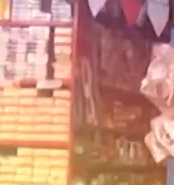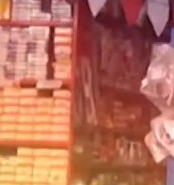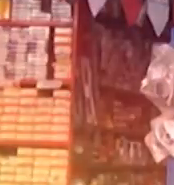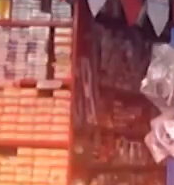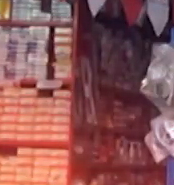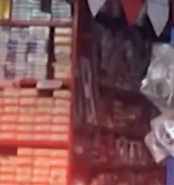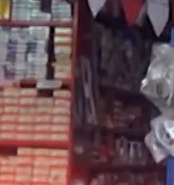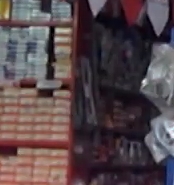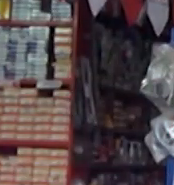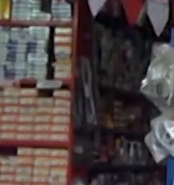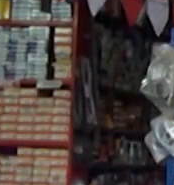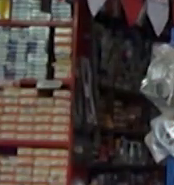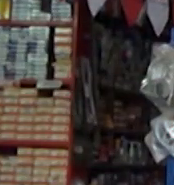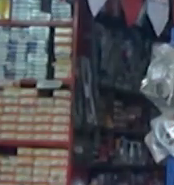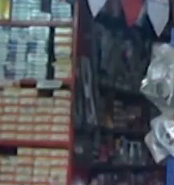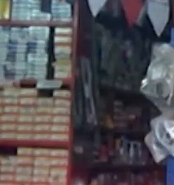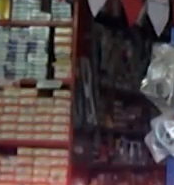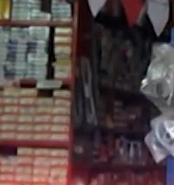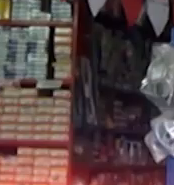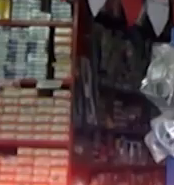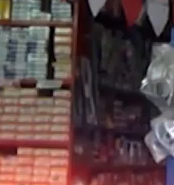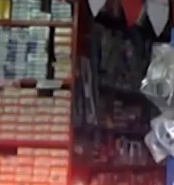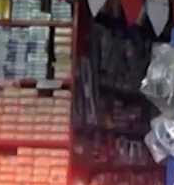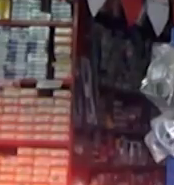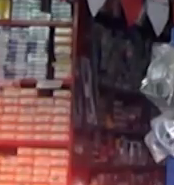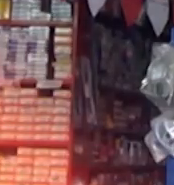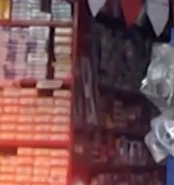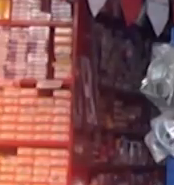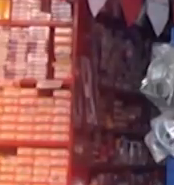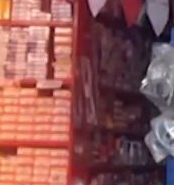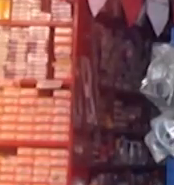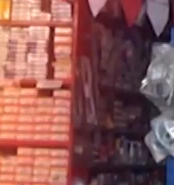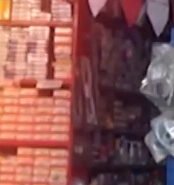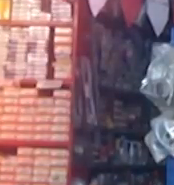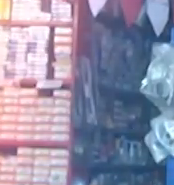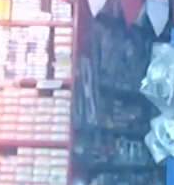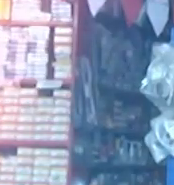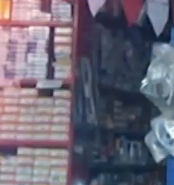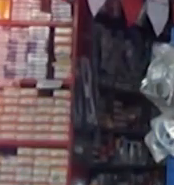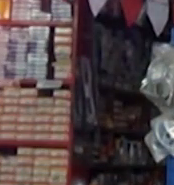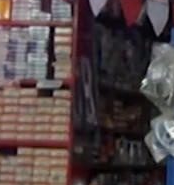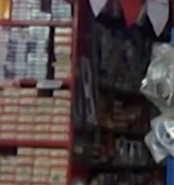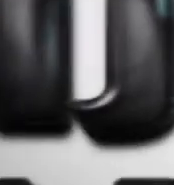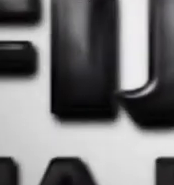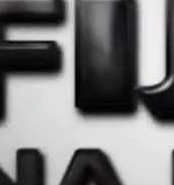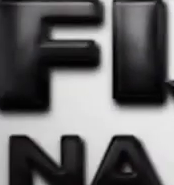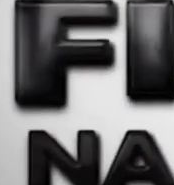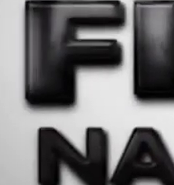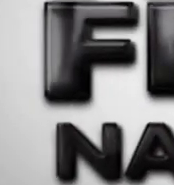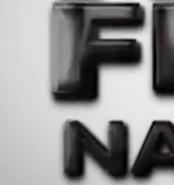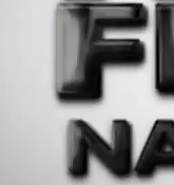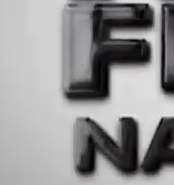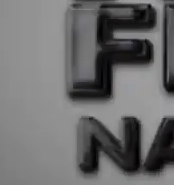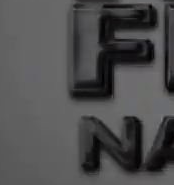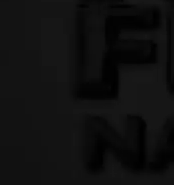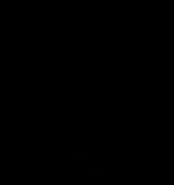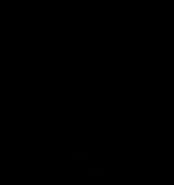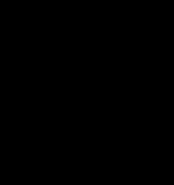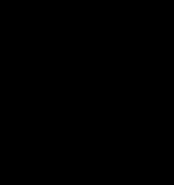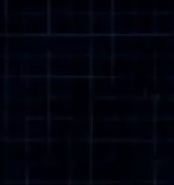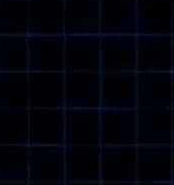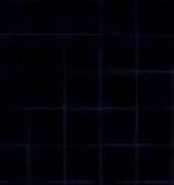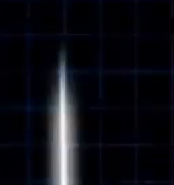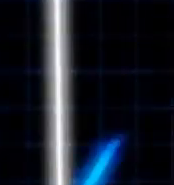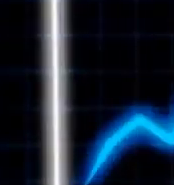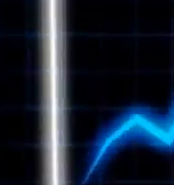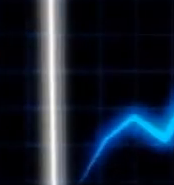Pula nadang go approach lang kerse, go erkraki, do televisi na barong na Radio Fiji 1 nandomo ibiti. Radio Fiji 1 nandomo